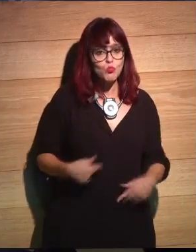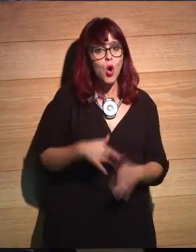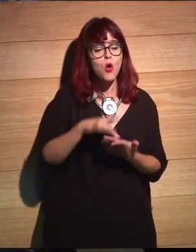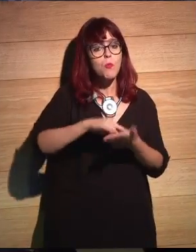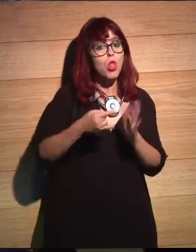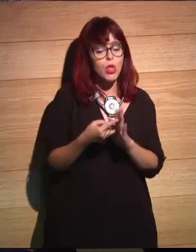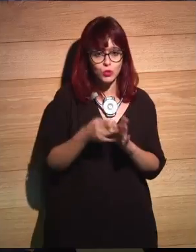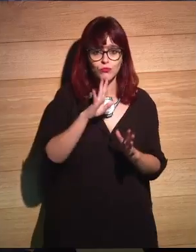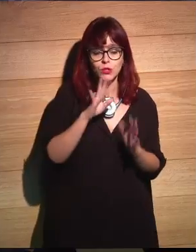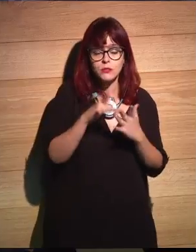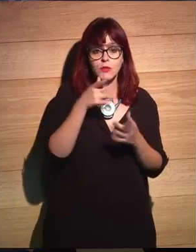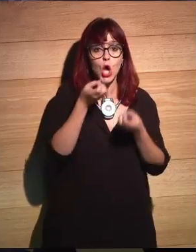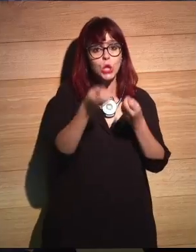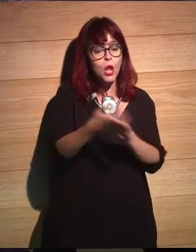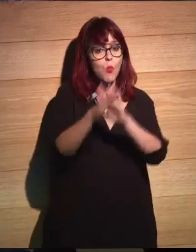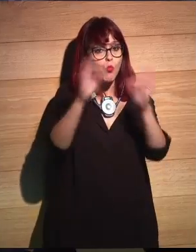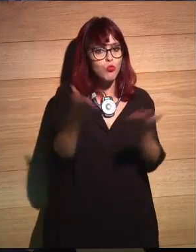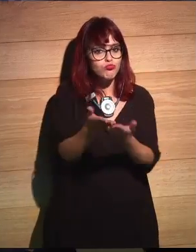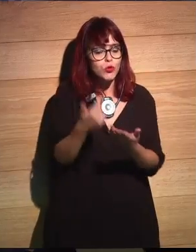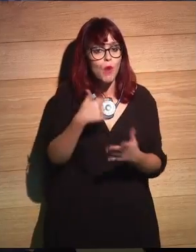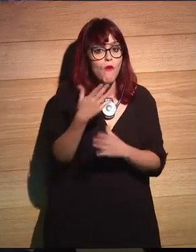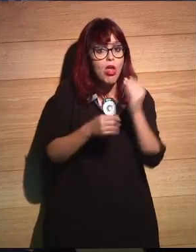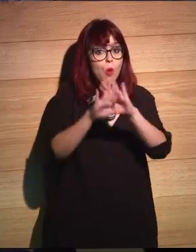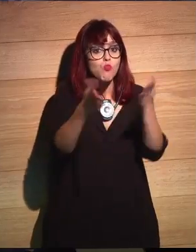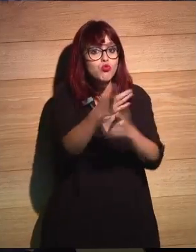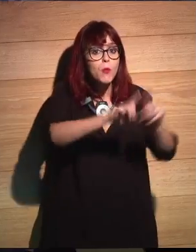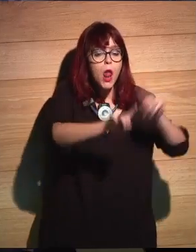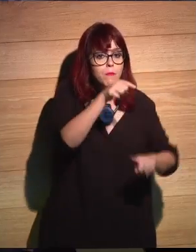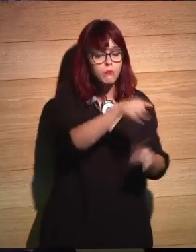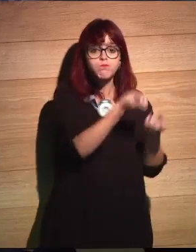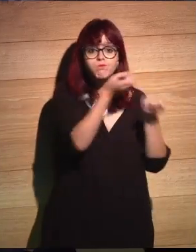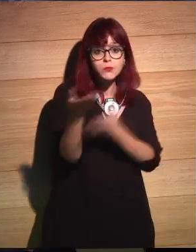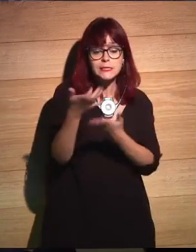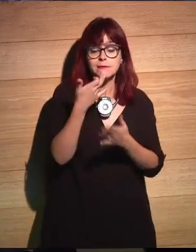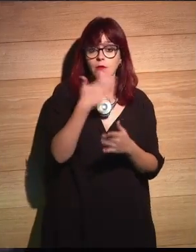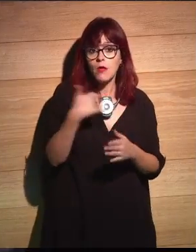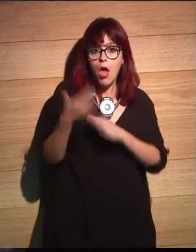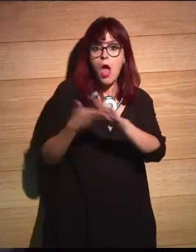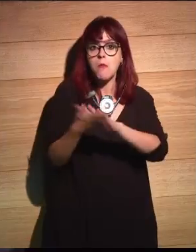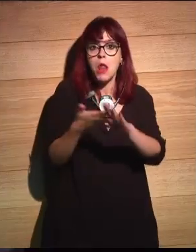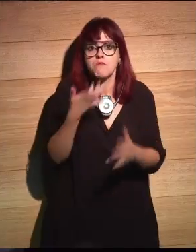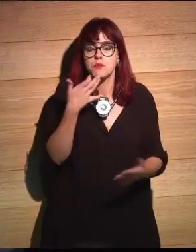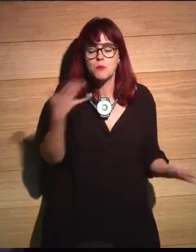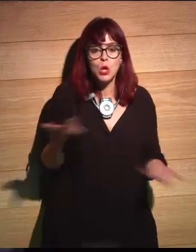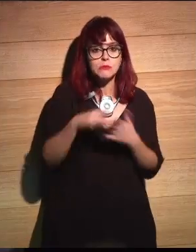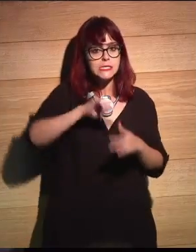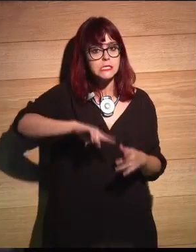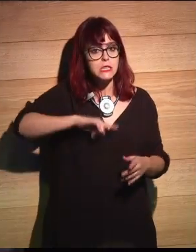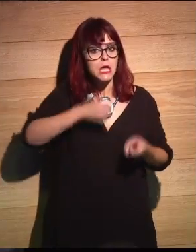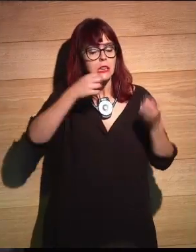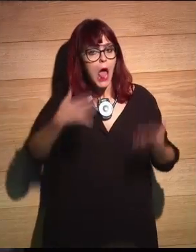what's wrong with it, fine. But if it's to tell the world how you feel or how your childhood was, that's fine